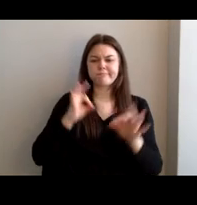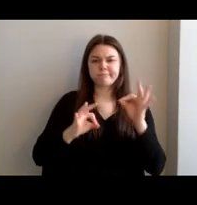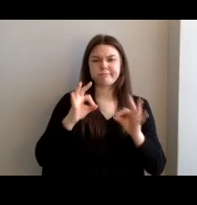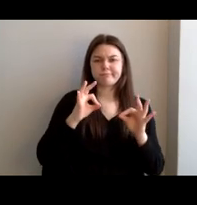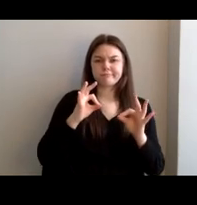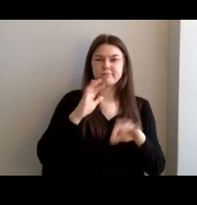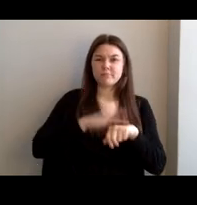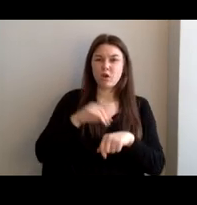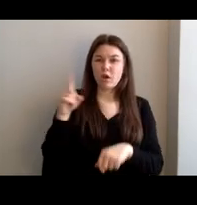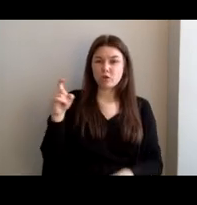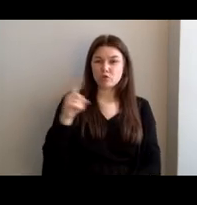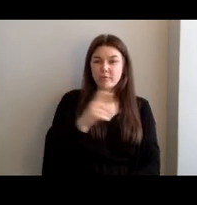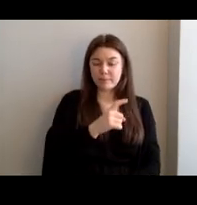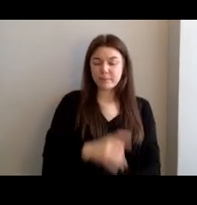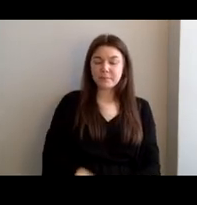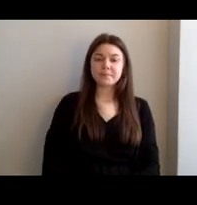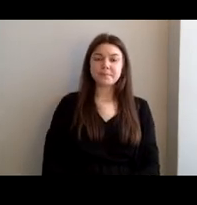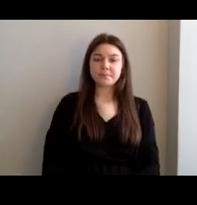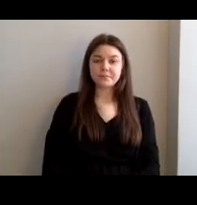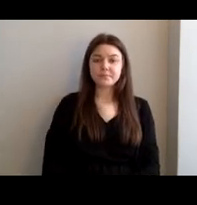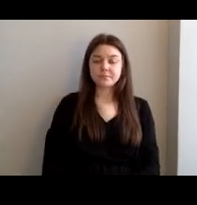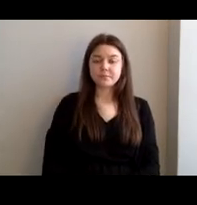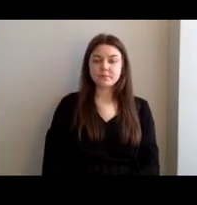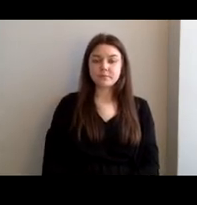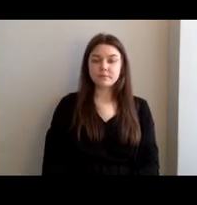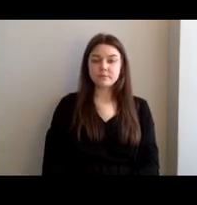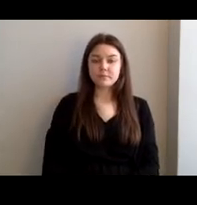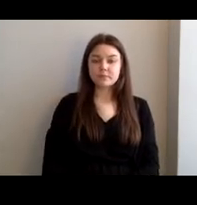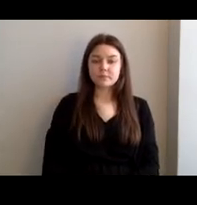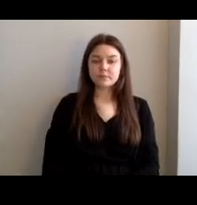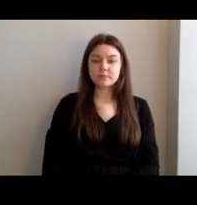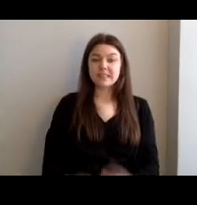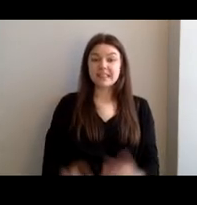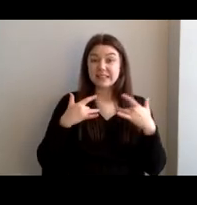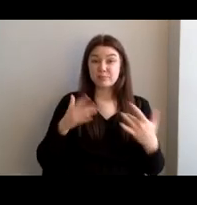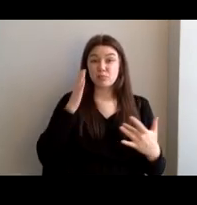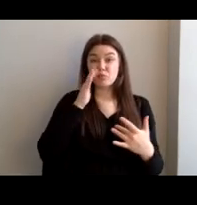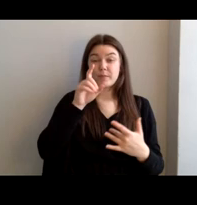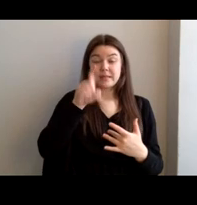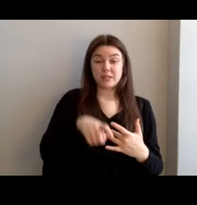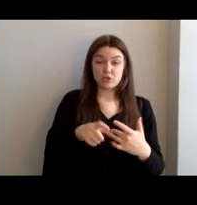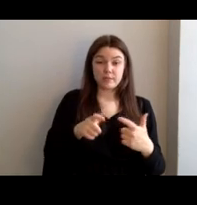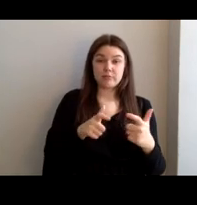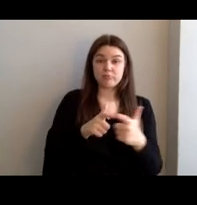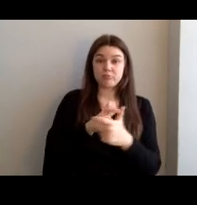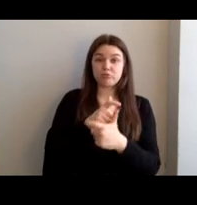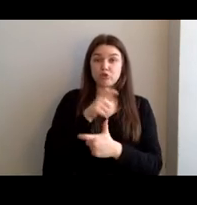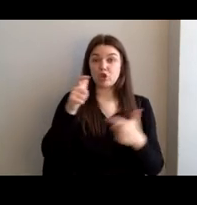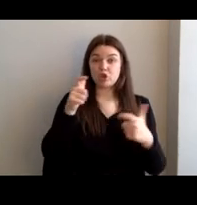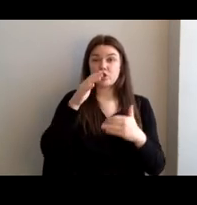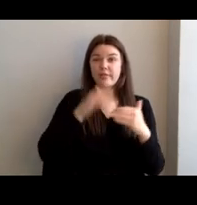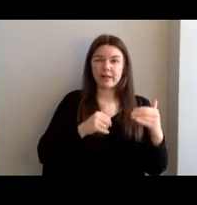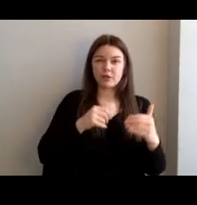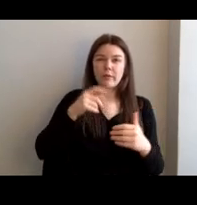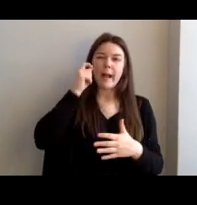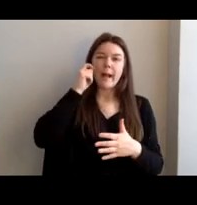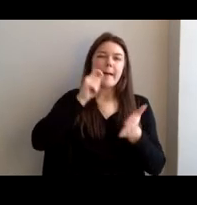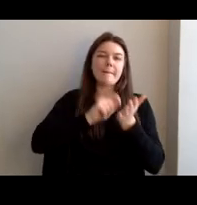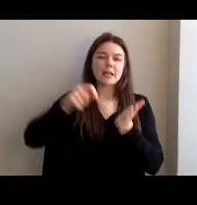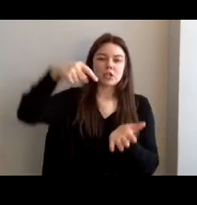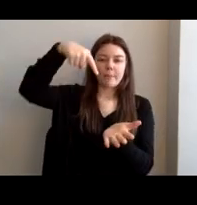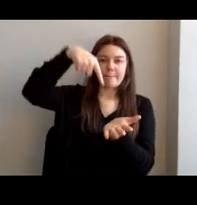shrimp. And usually for us to consider it, it would have to be larger than a pencil point that penetrates the